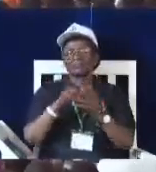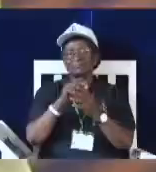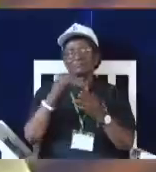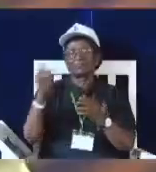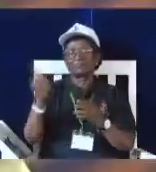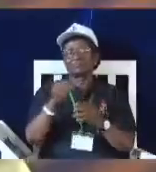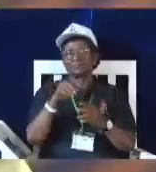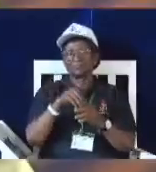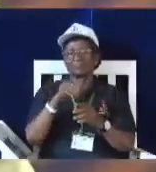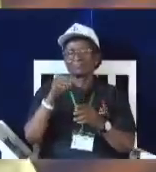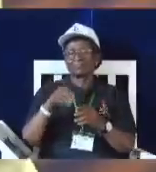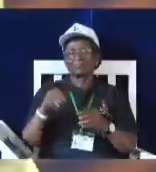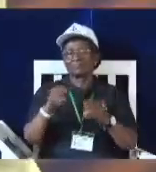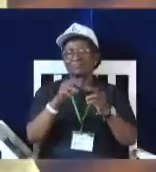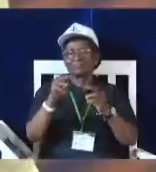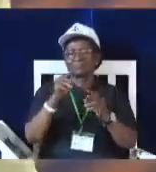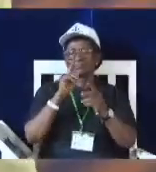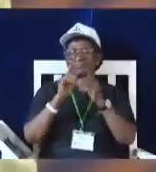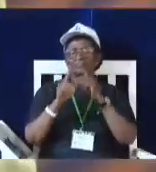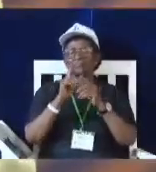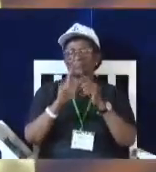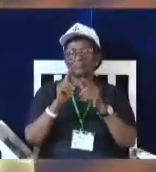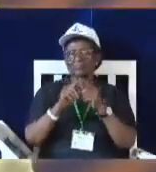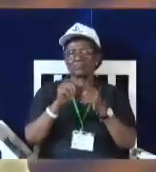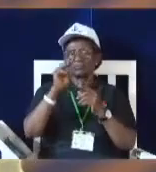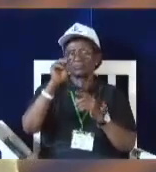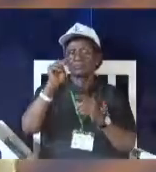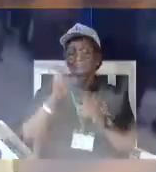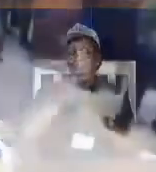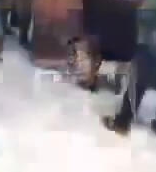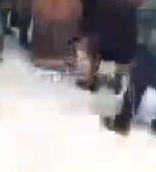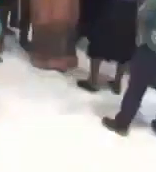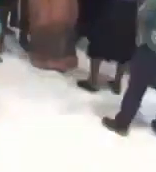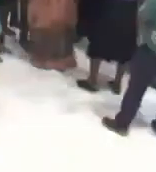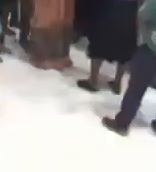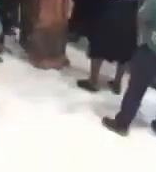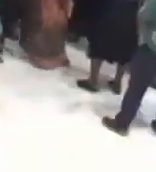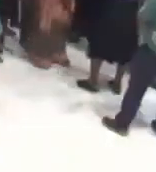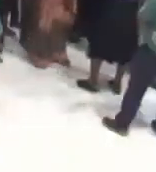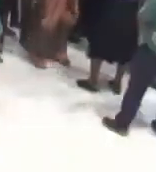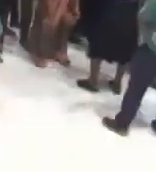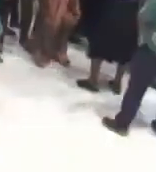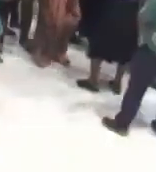him, please, Lord, have mercy on me, save my soul.